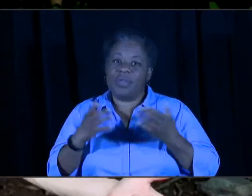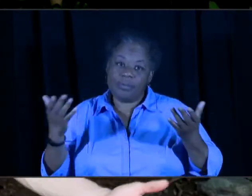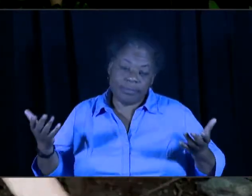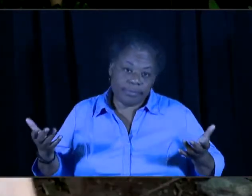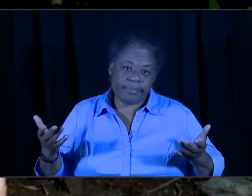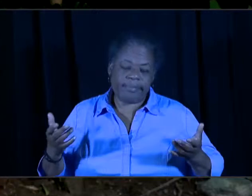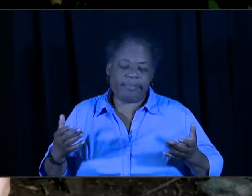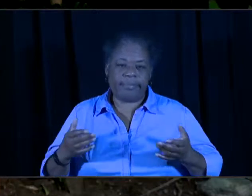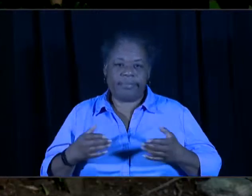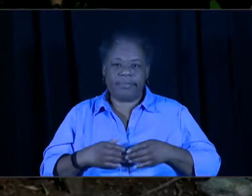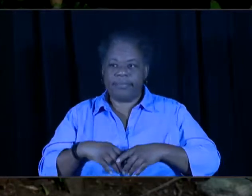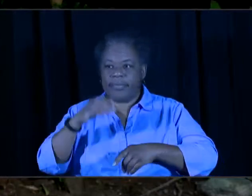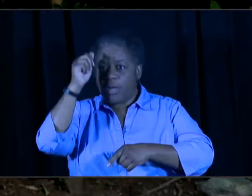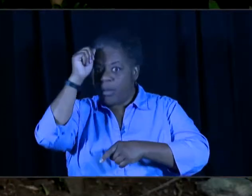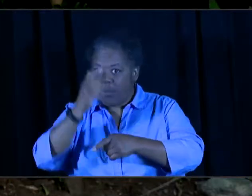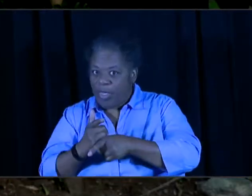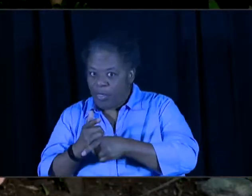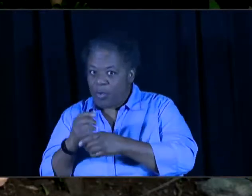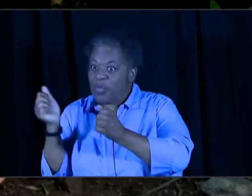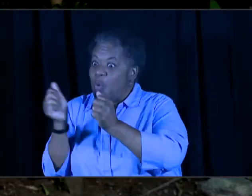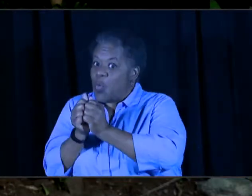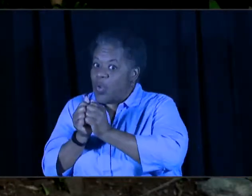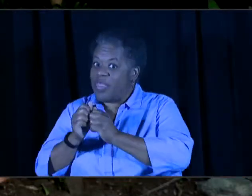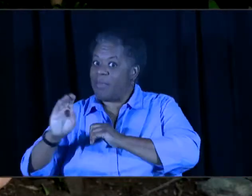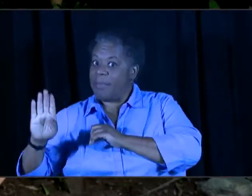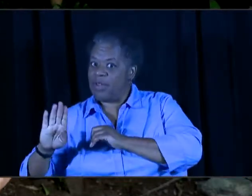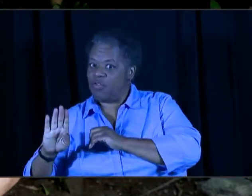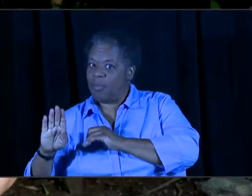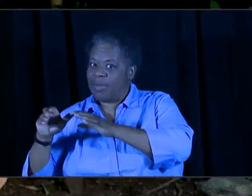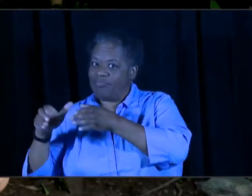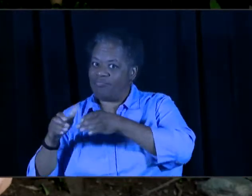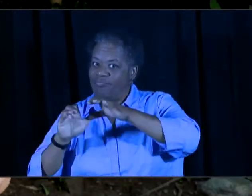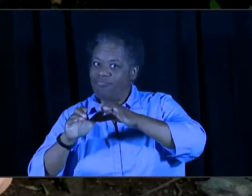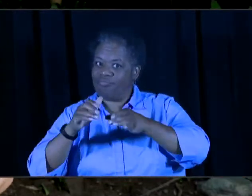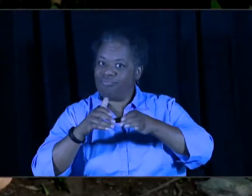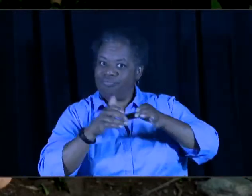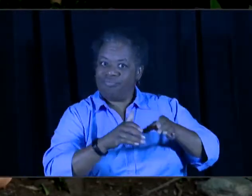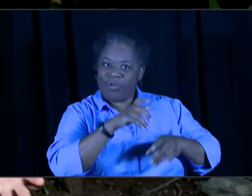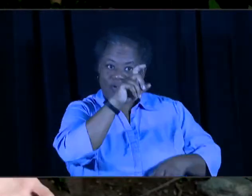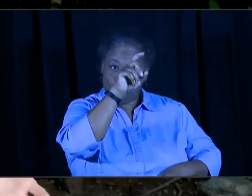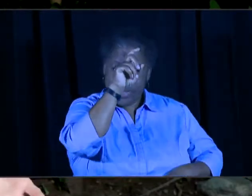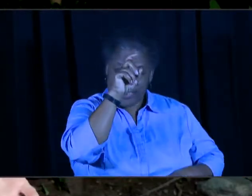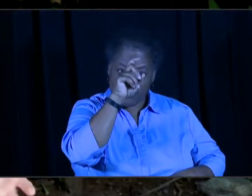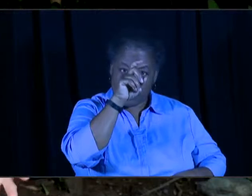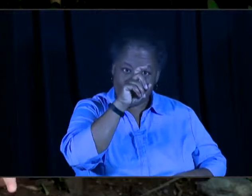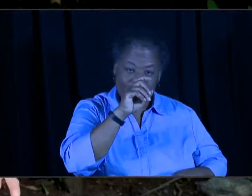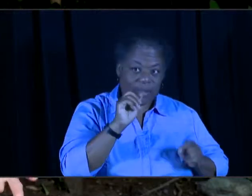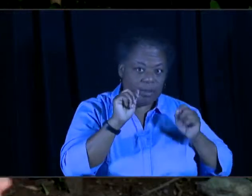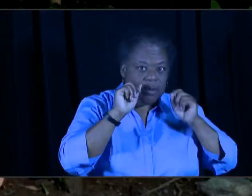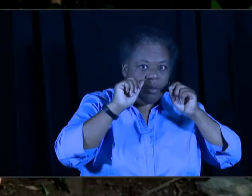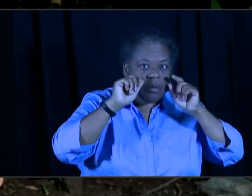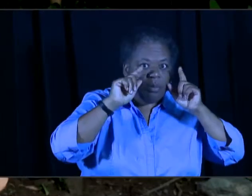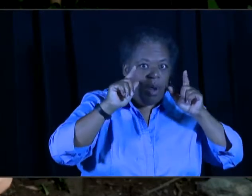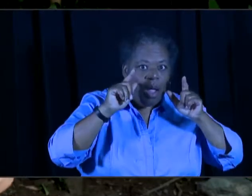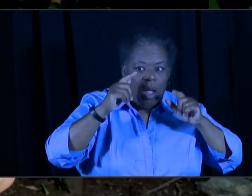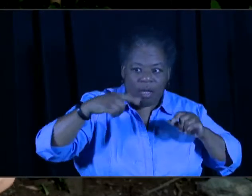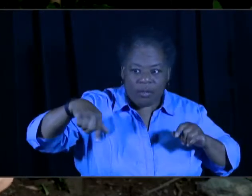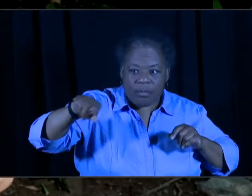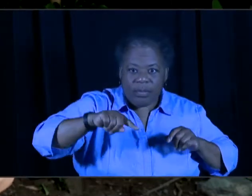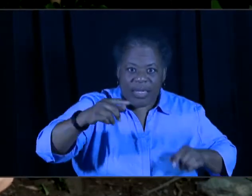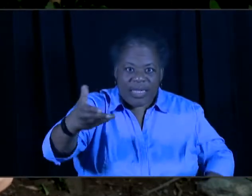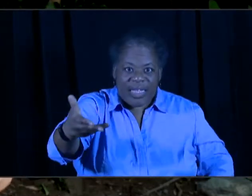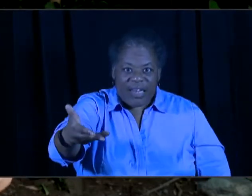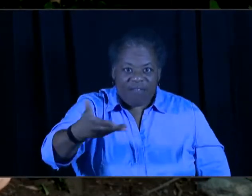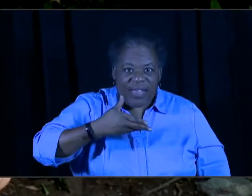So the brothers, now with Benjamin, returned to Egypt, where to their surprise they were invited to